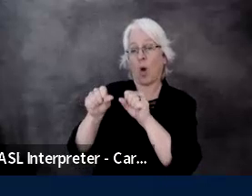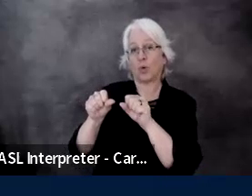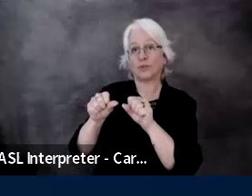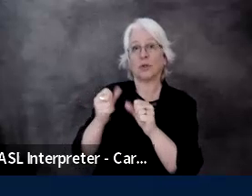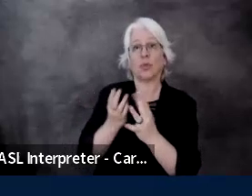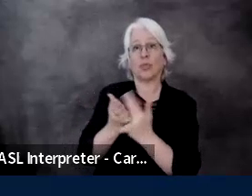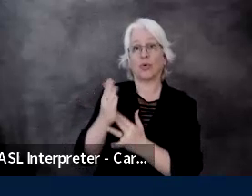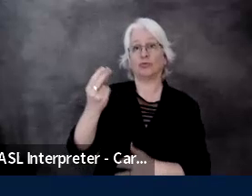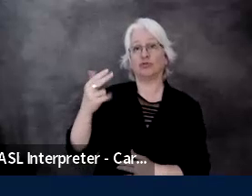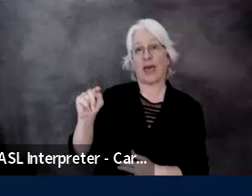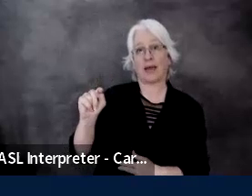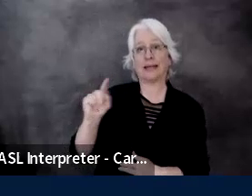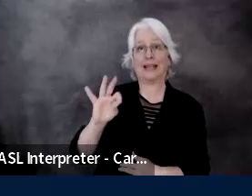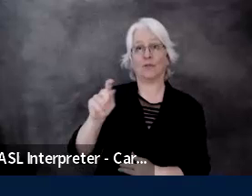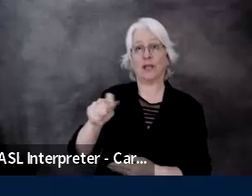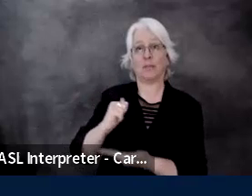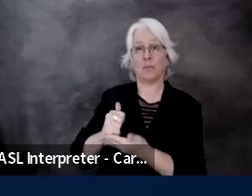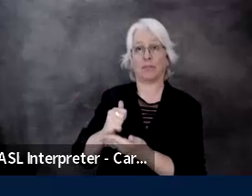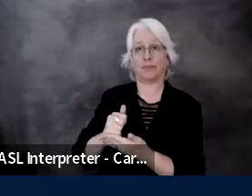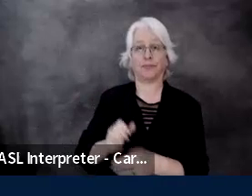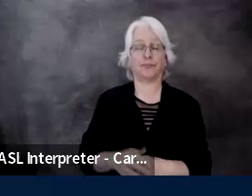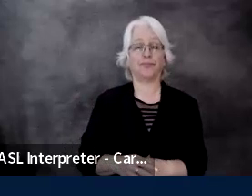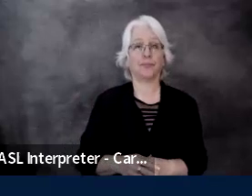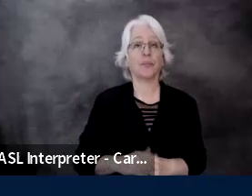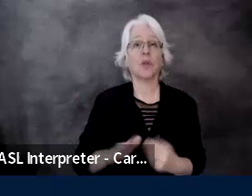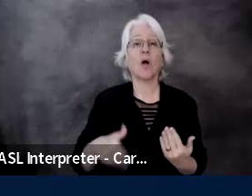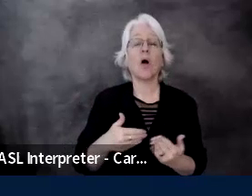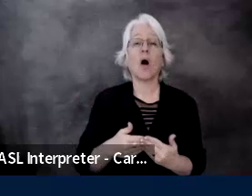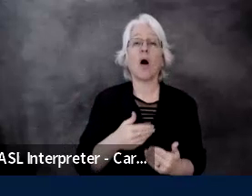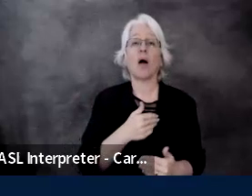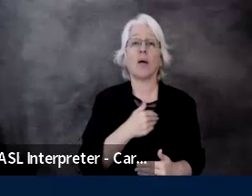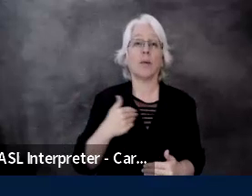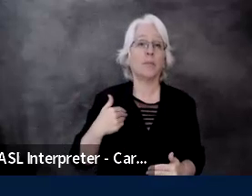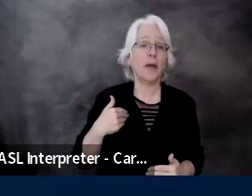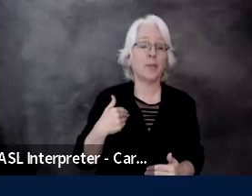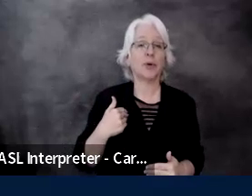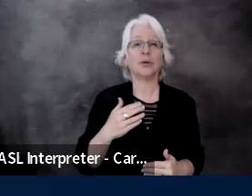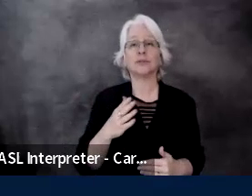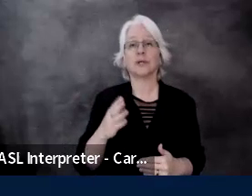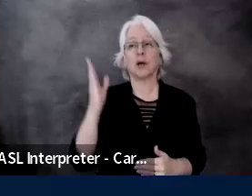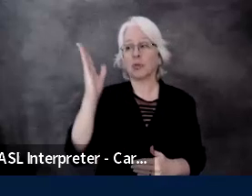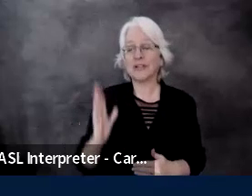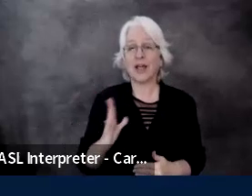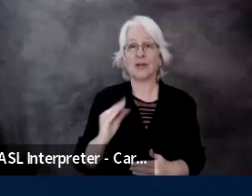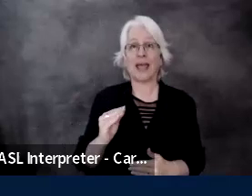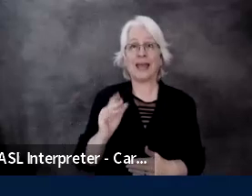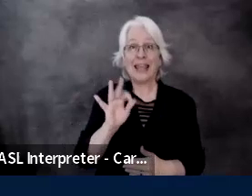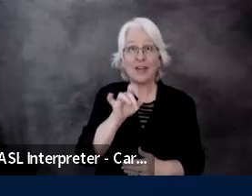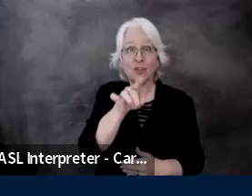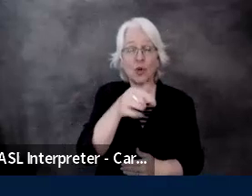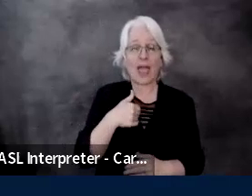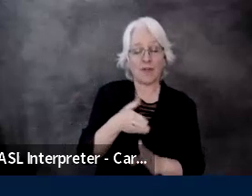assistance. For all board members, presenters, and for those that have pre-registered to offer public